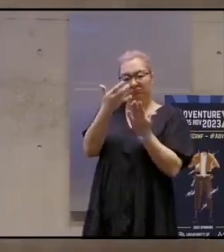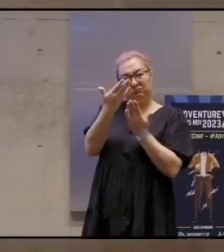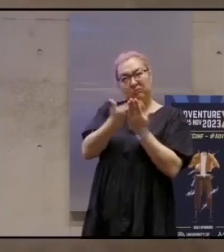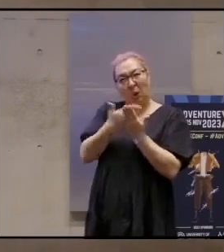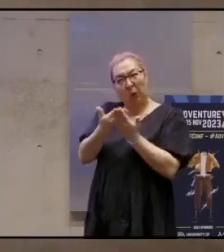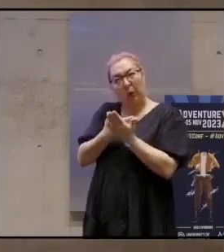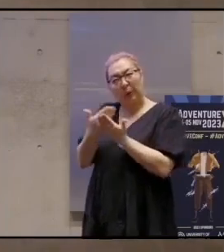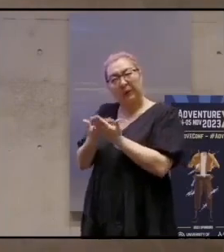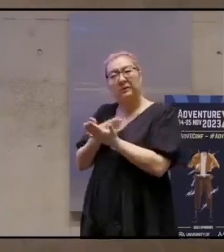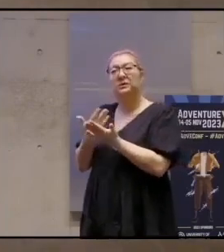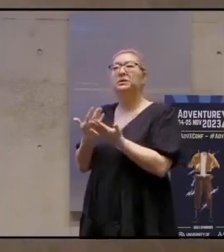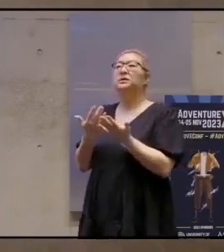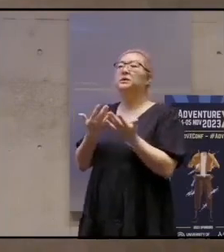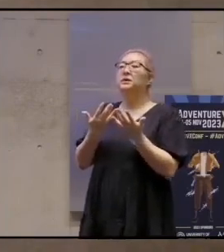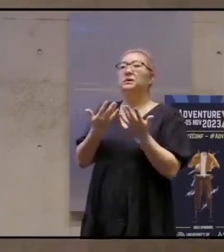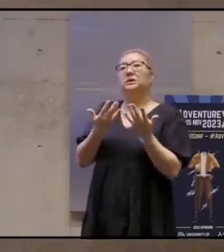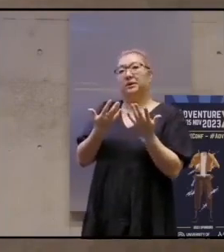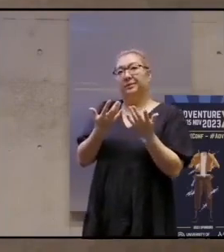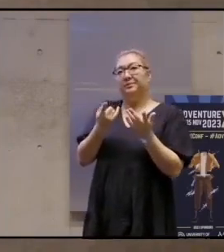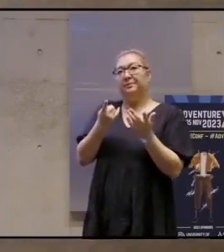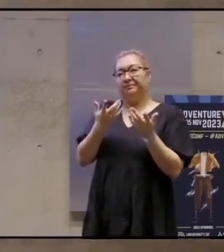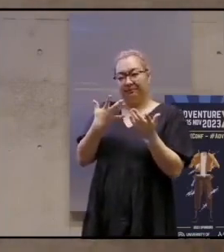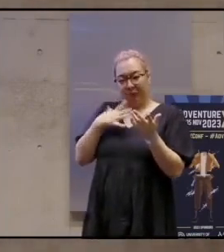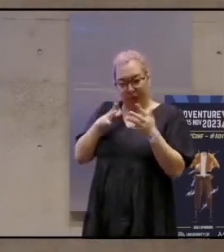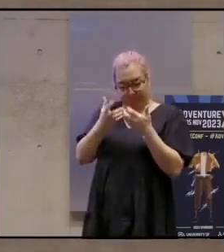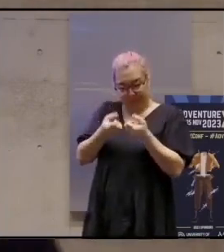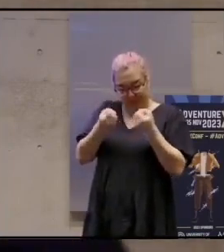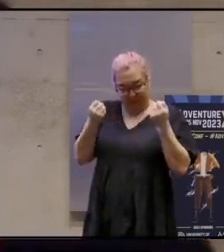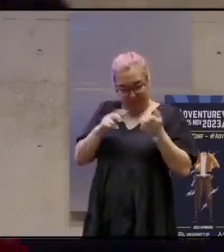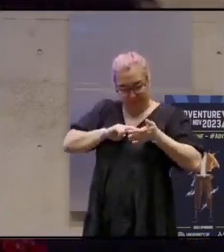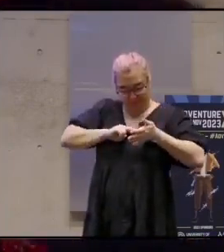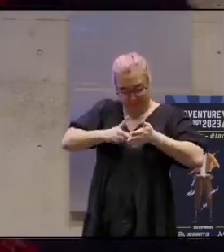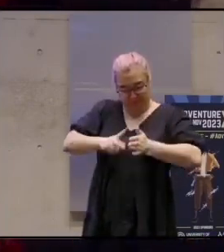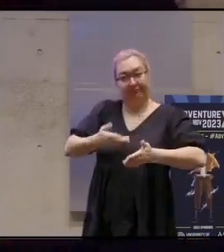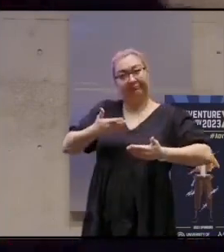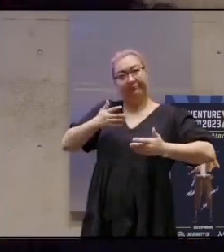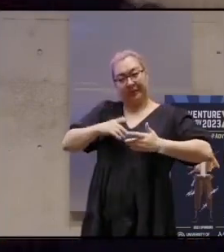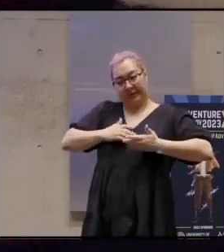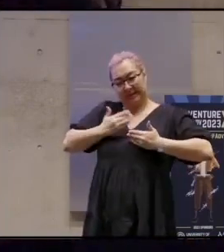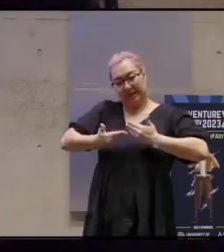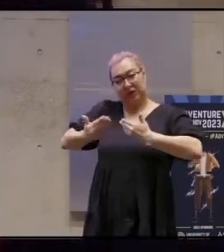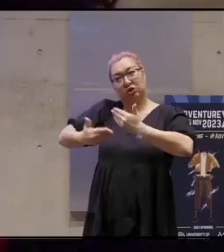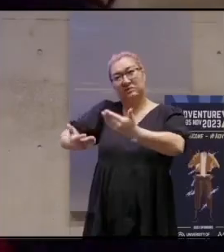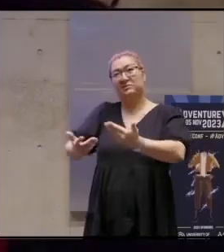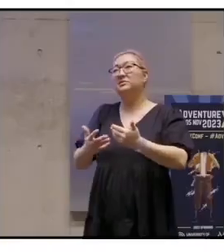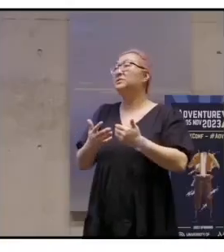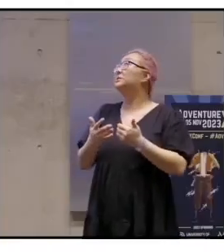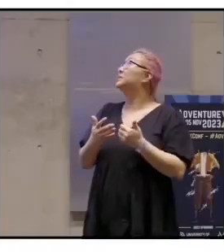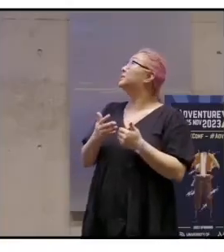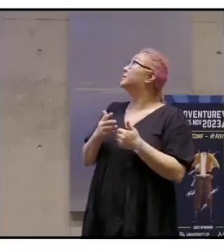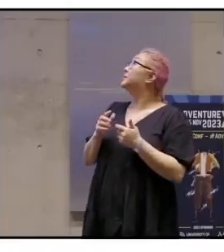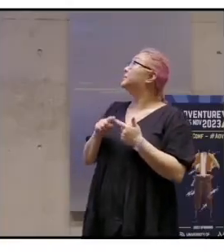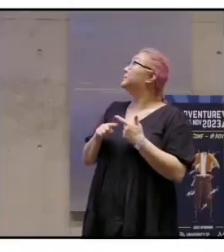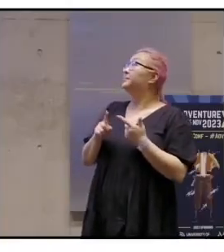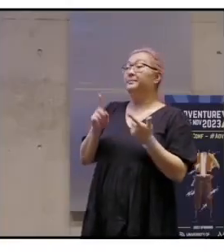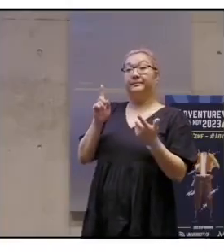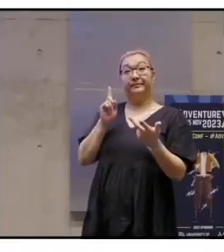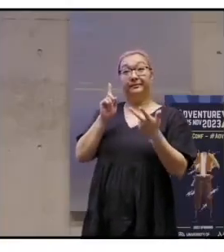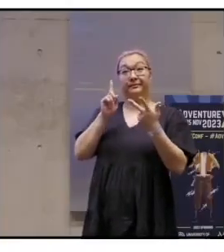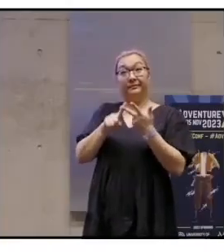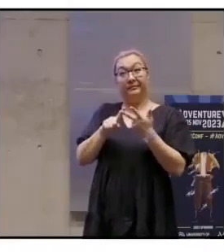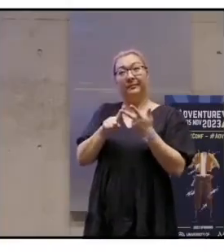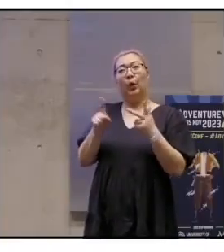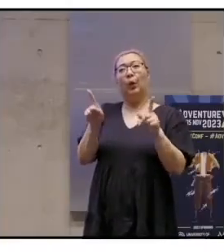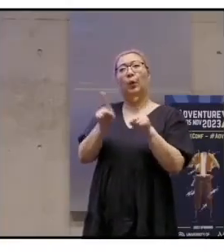pretty heavy detailed planning of how the session is going to go, and doing some heavy thinking about what